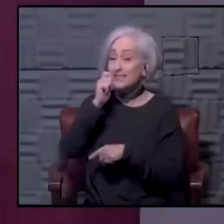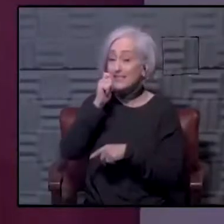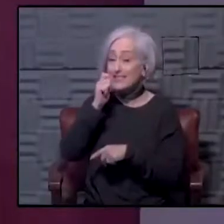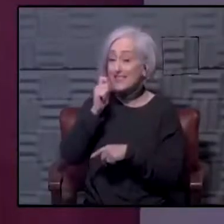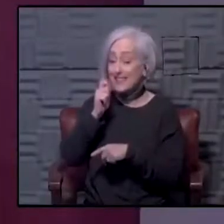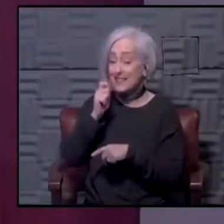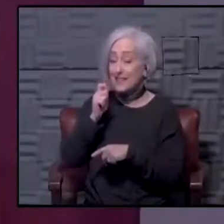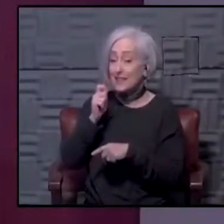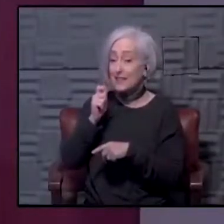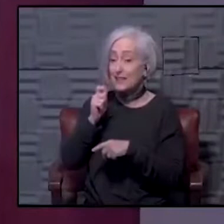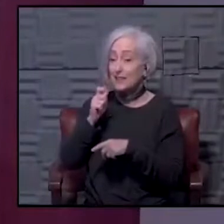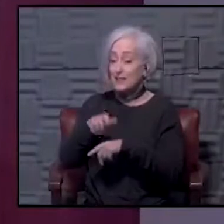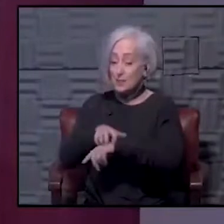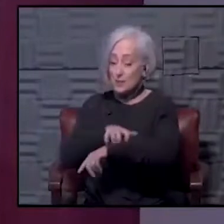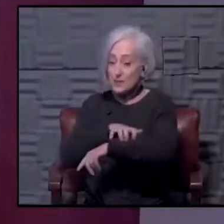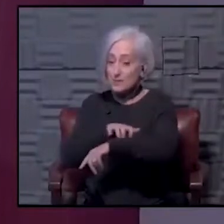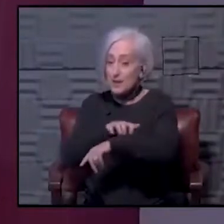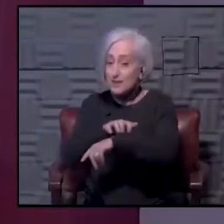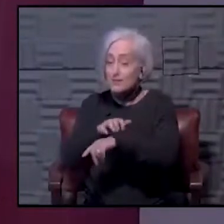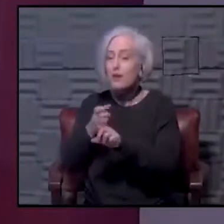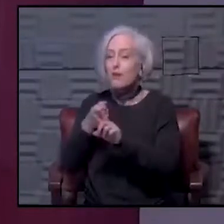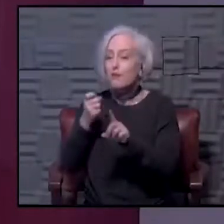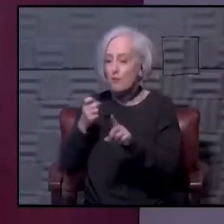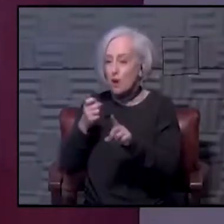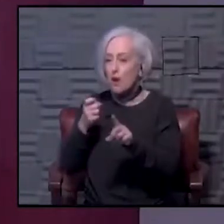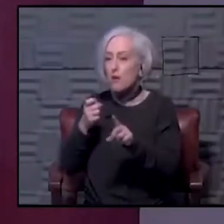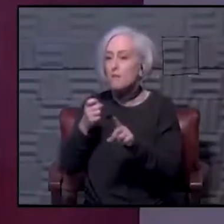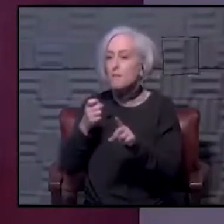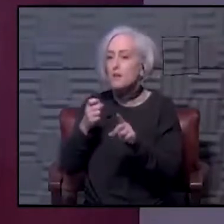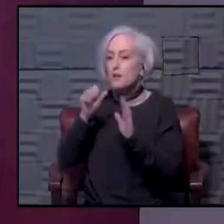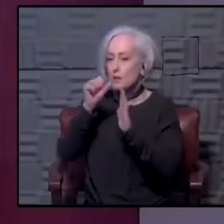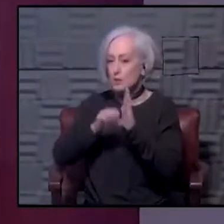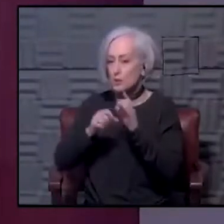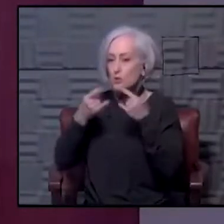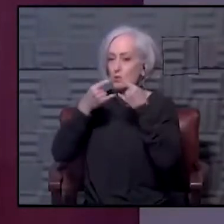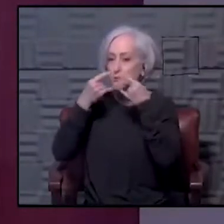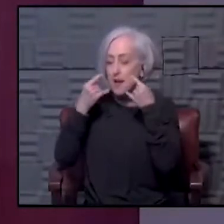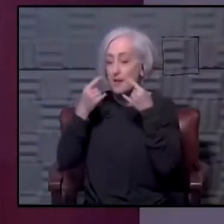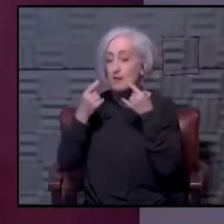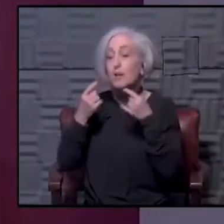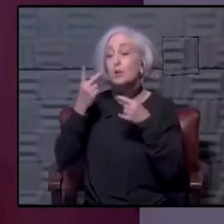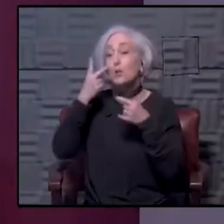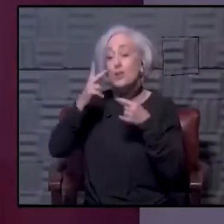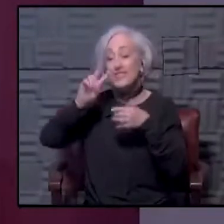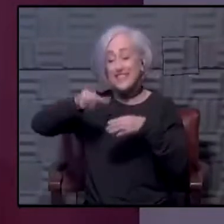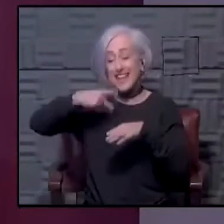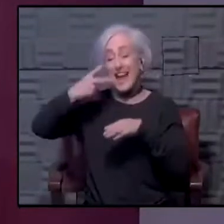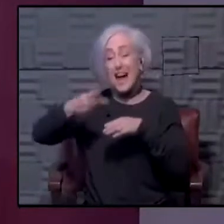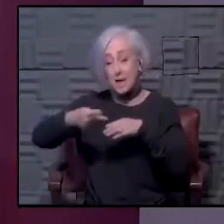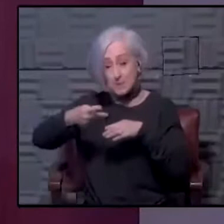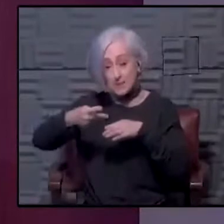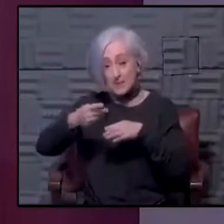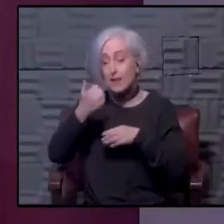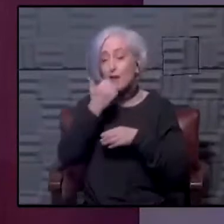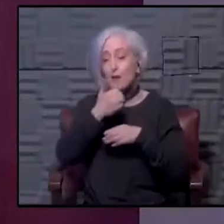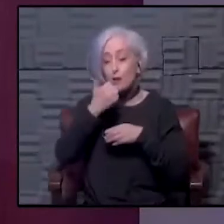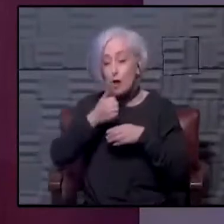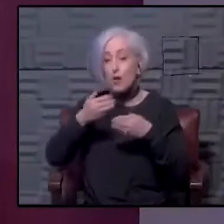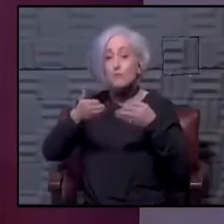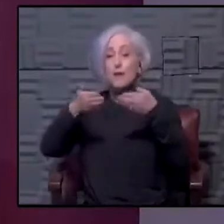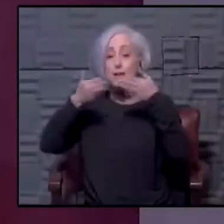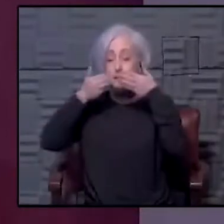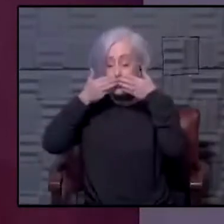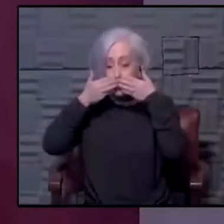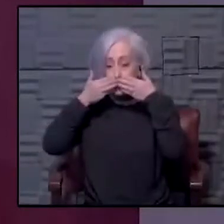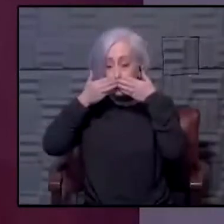surgical mask. So we have seen a cloth mask with the surgical mask over the top, with that cloth mask really providing